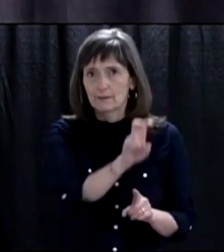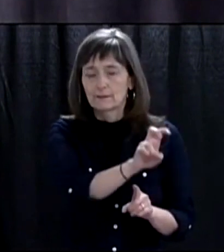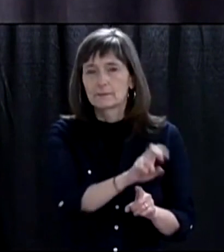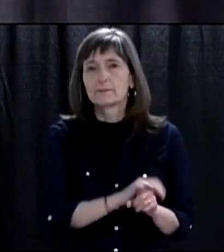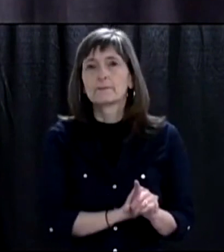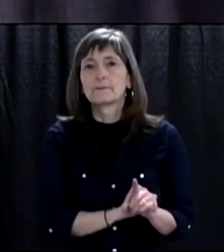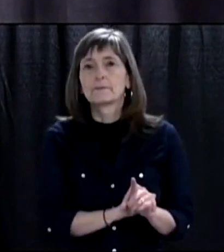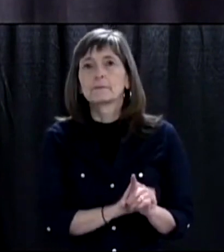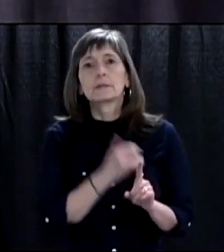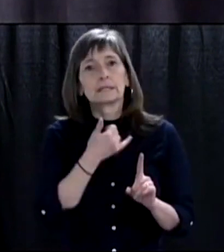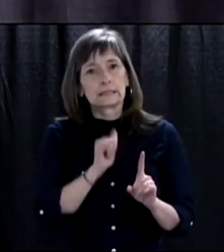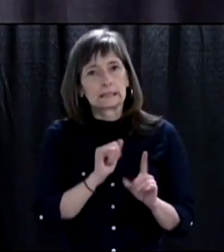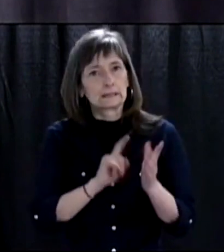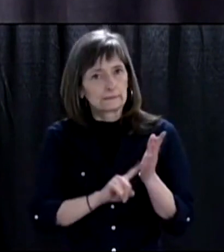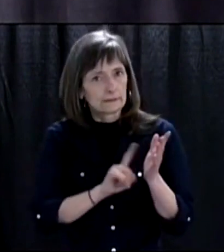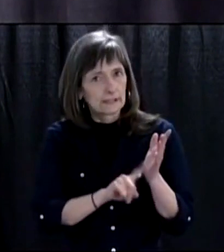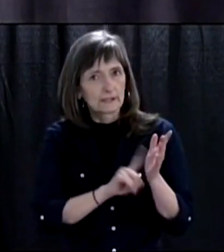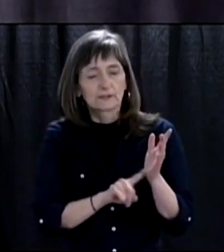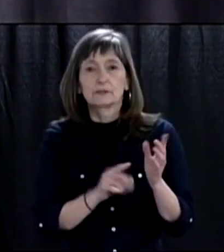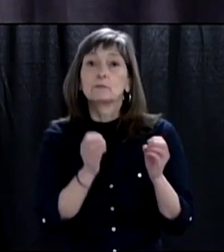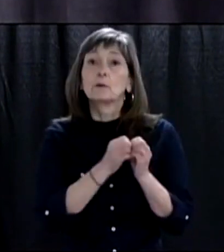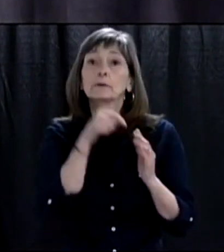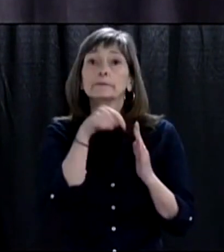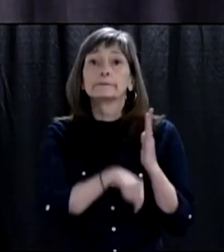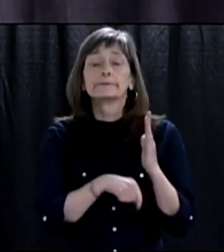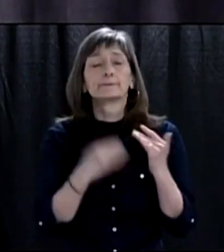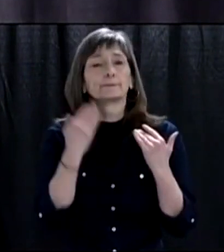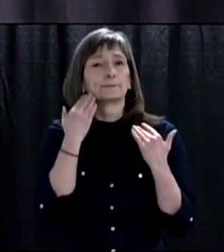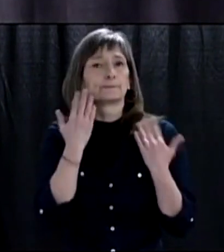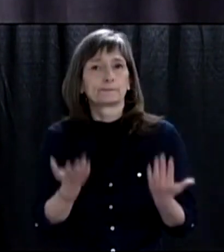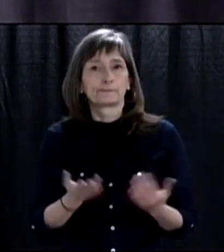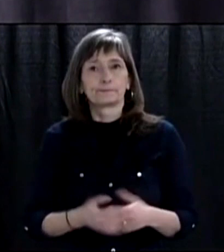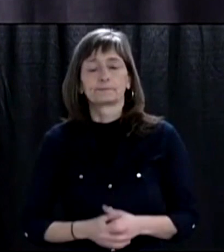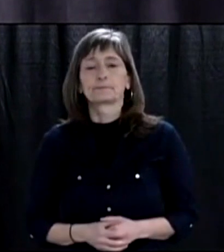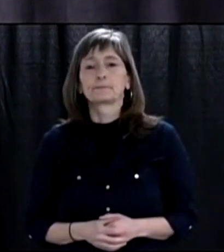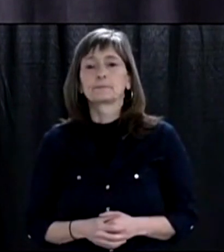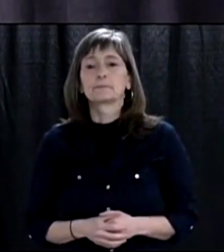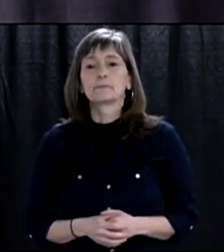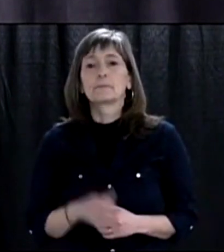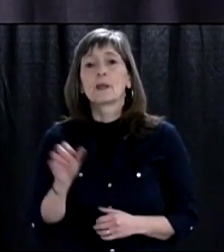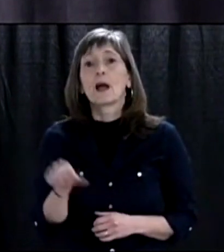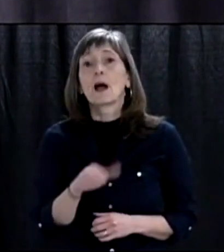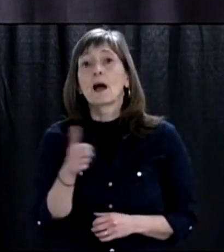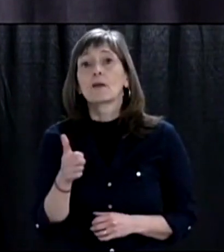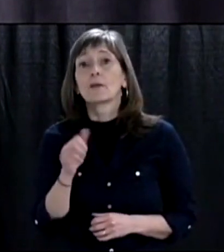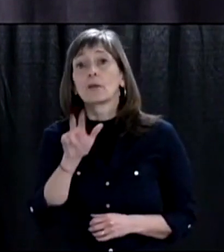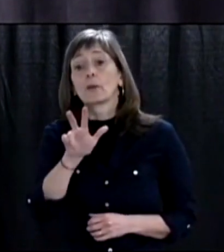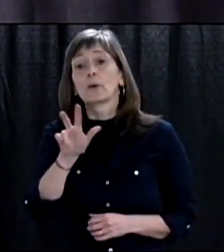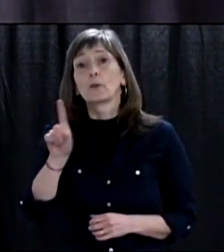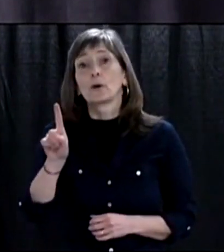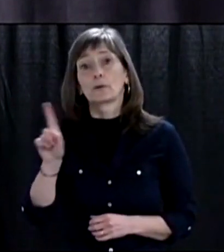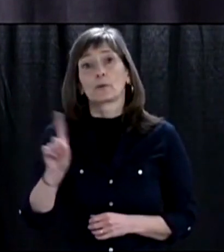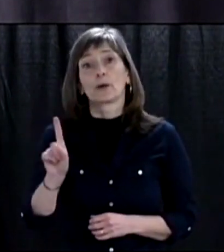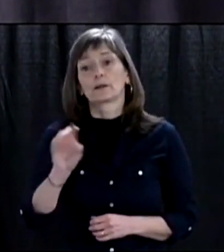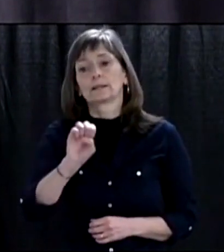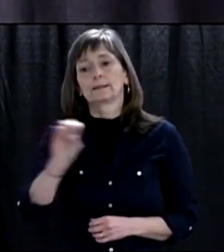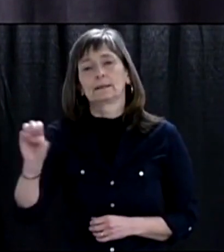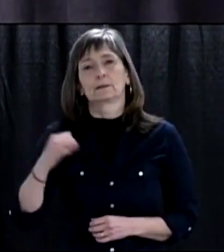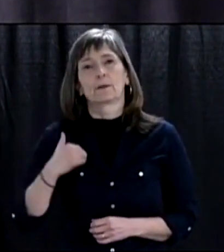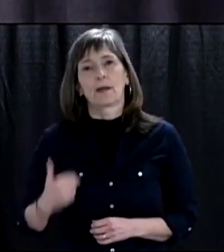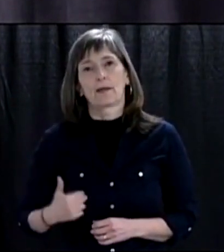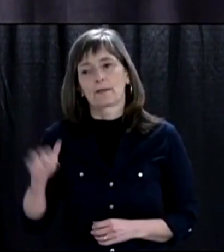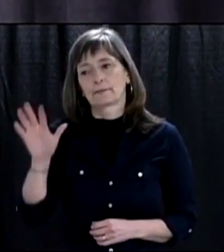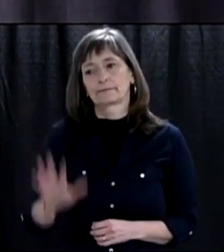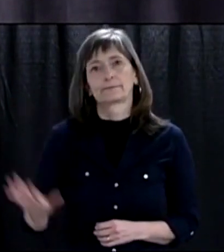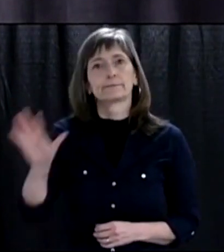the investigation is ongoing and I don't have any more details at this time. The other 31 cases are within the Eastern Health